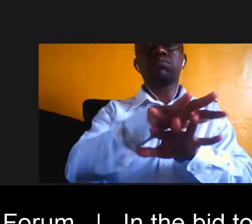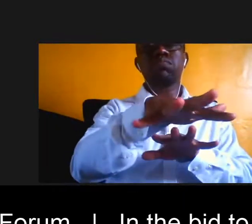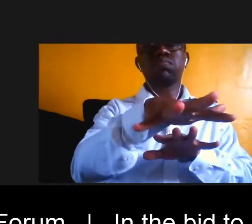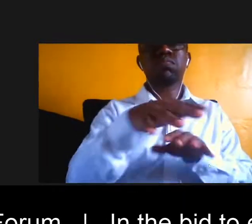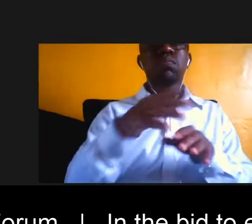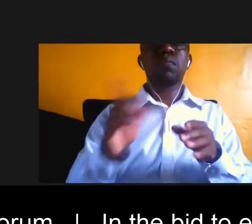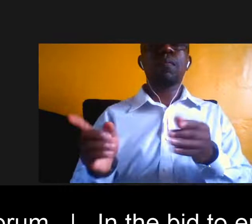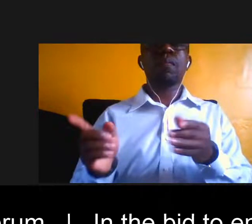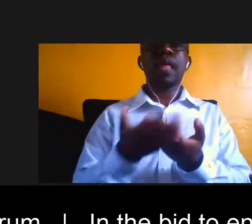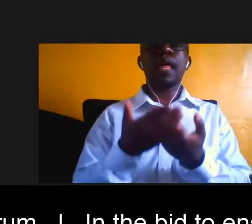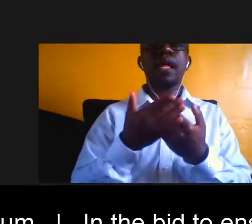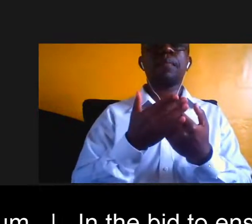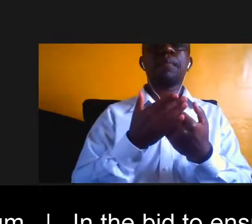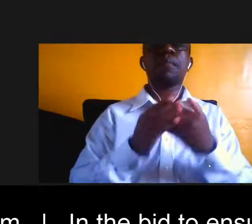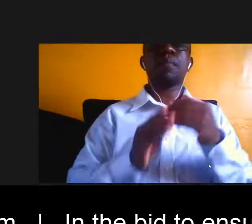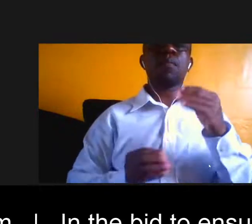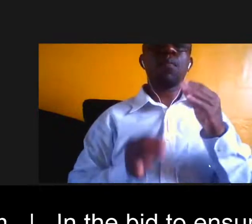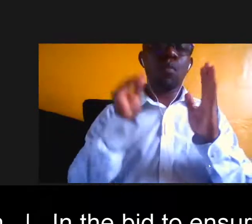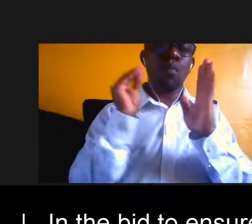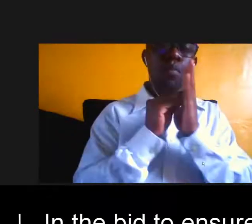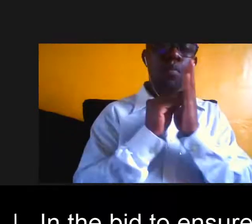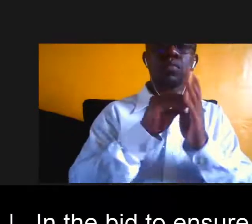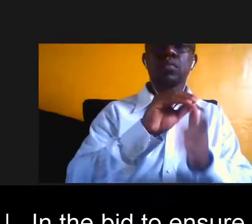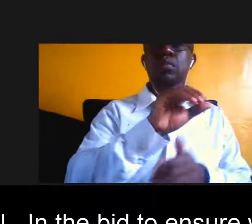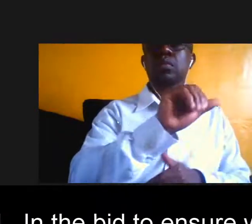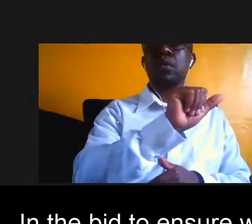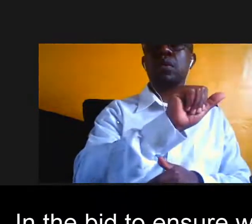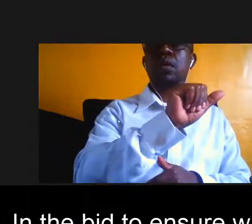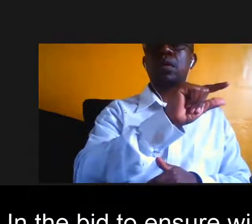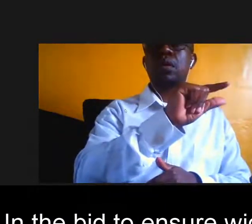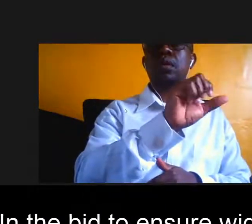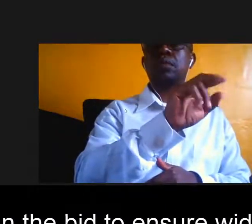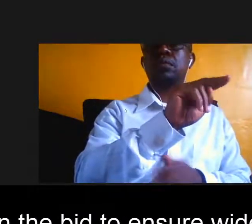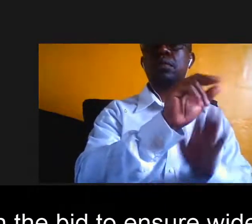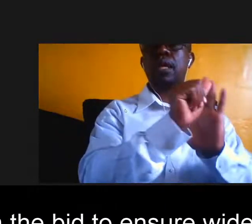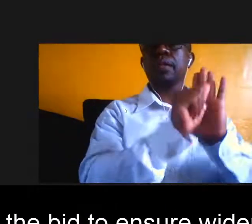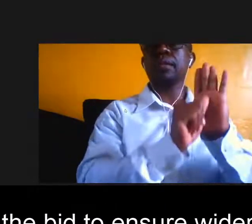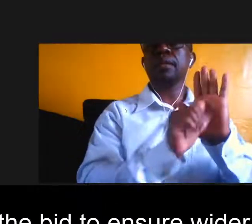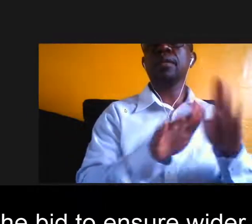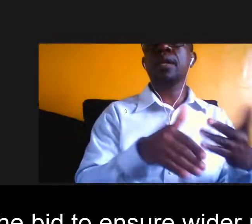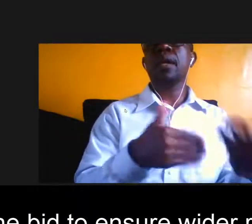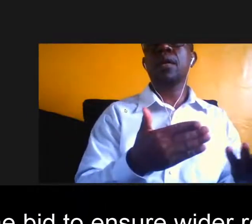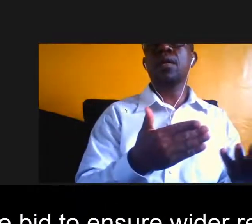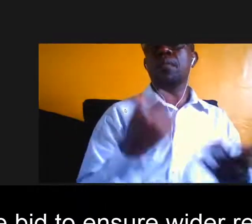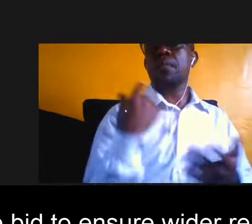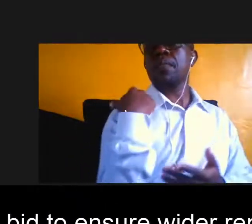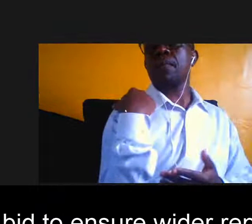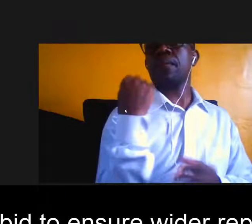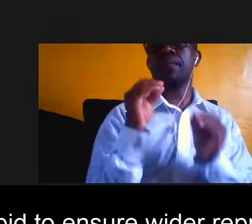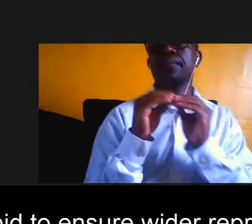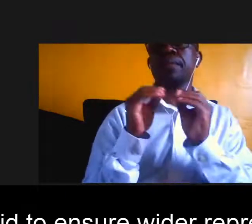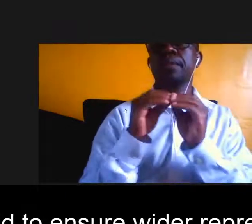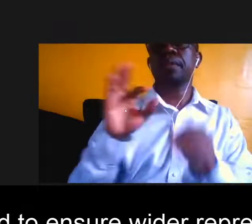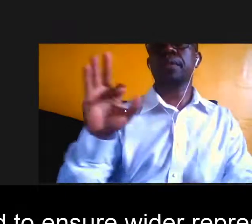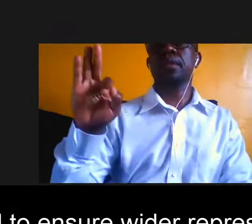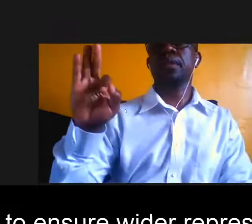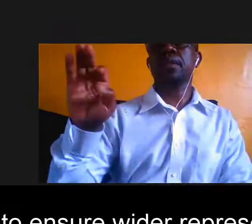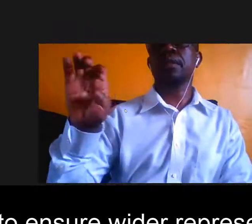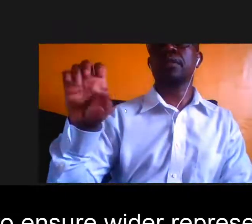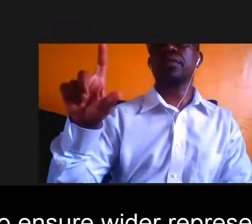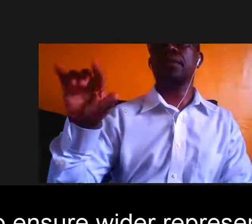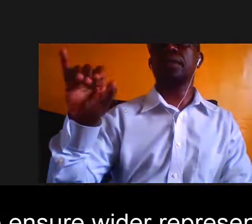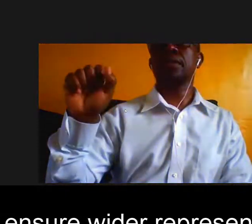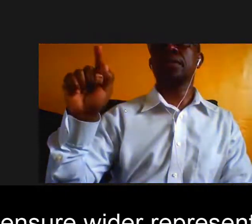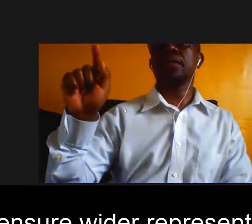in all other areas? In a recent meeting that Felista and a few other people, we went to Gambia and we were part